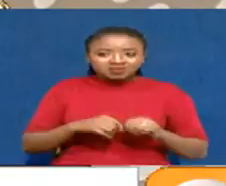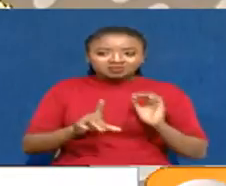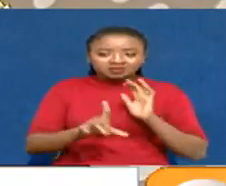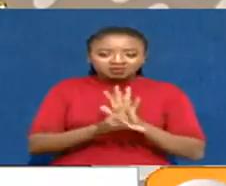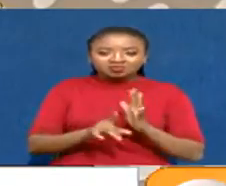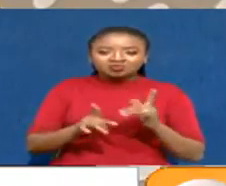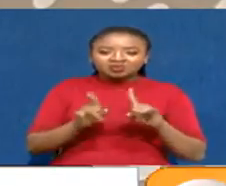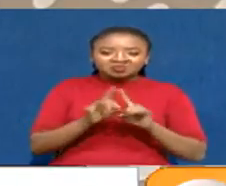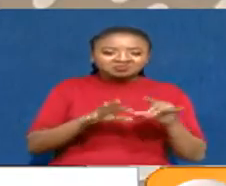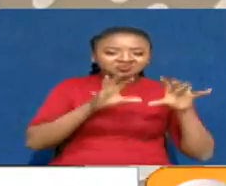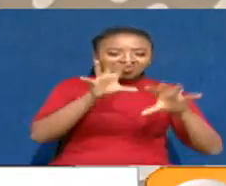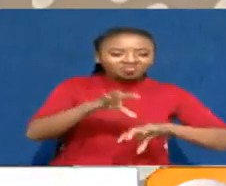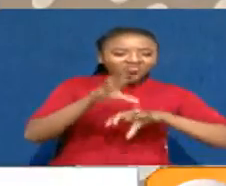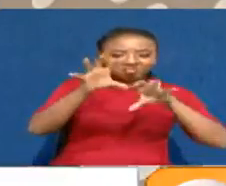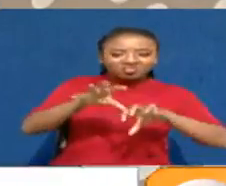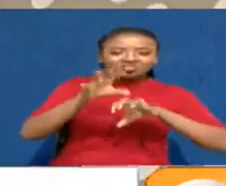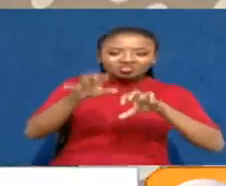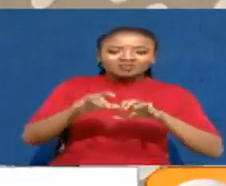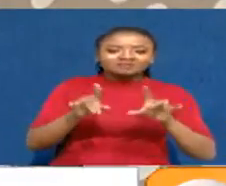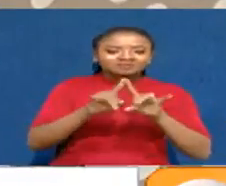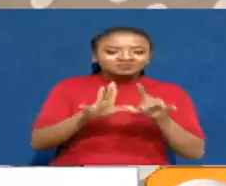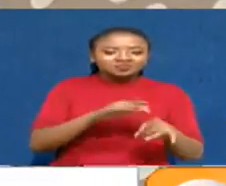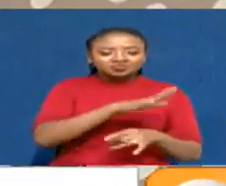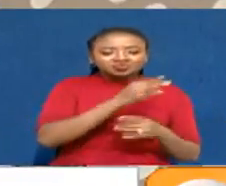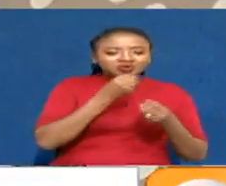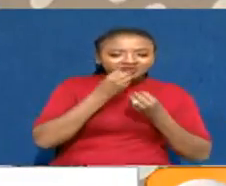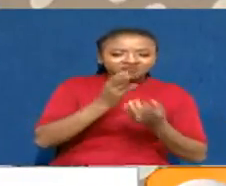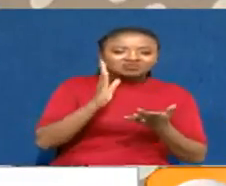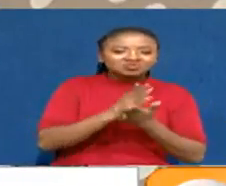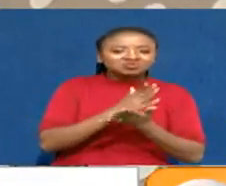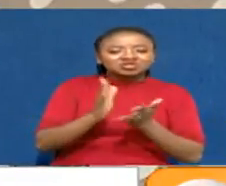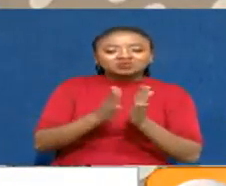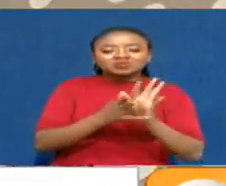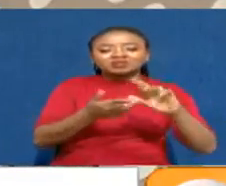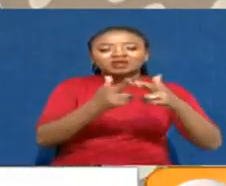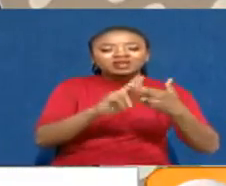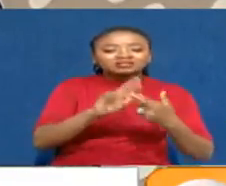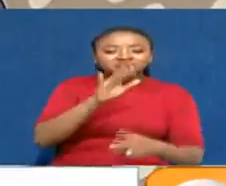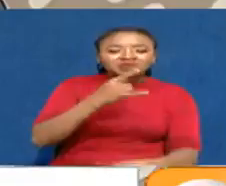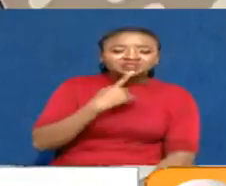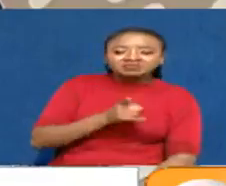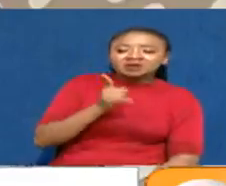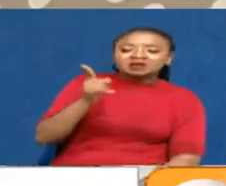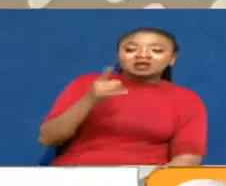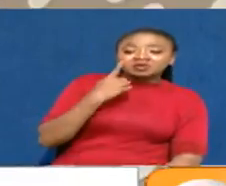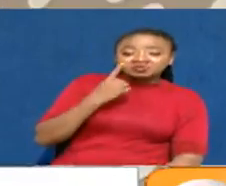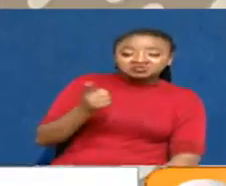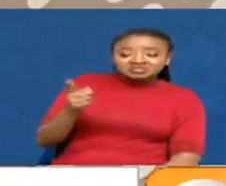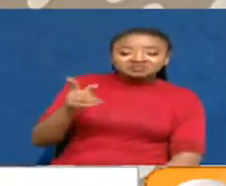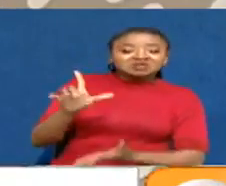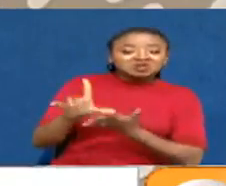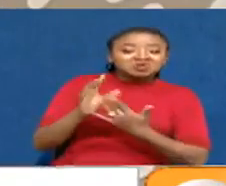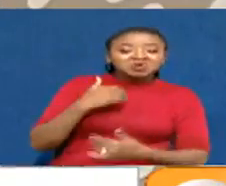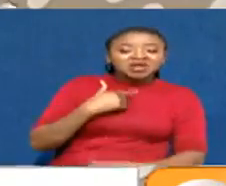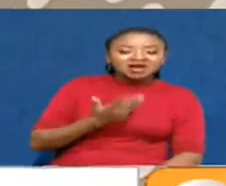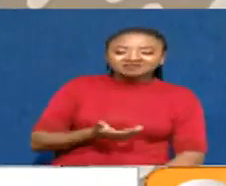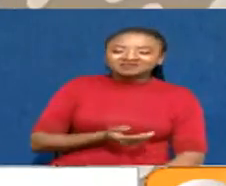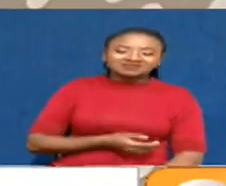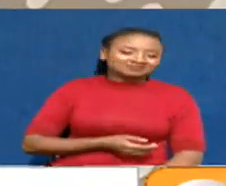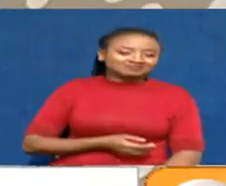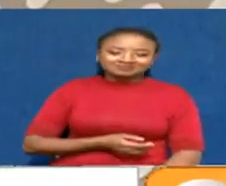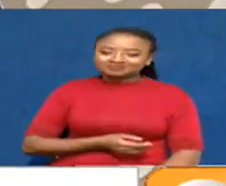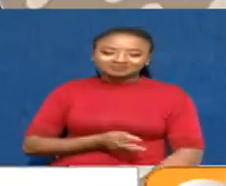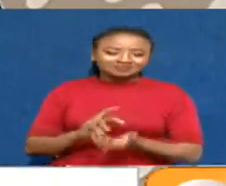to an extent, they share your information with relatives and call your relatives and do all those things, meaning they can do